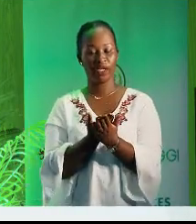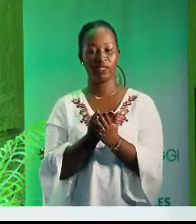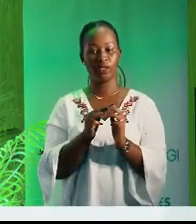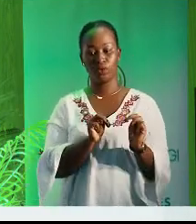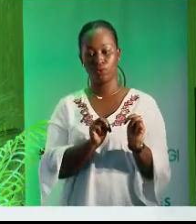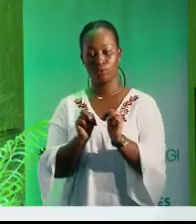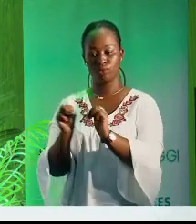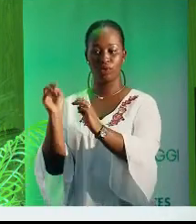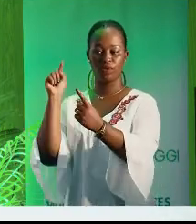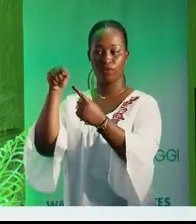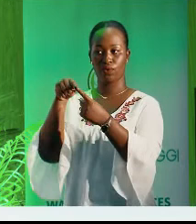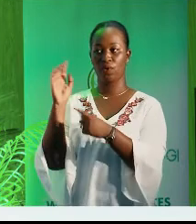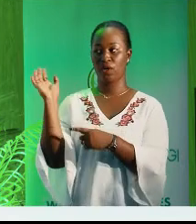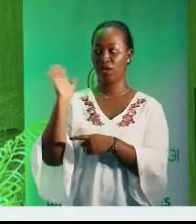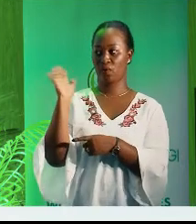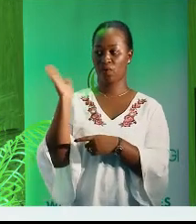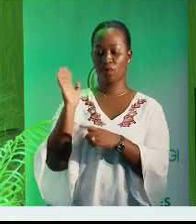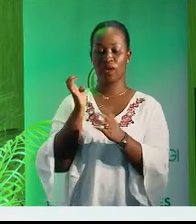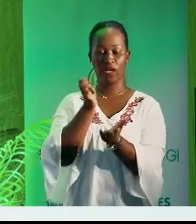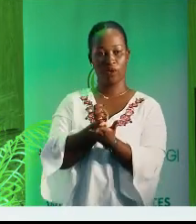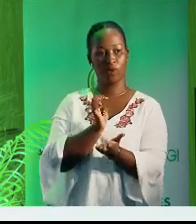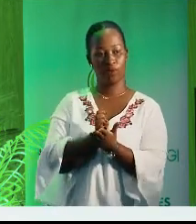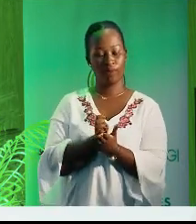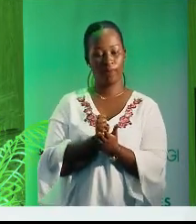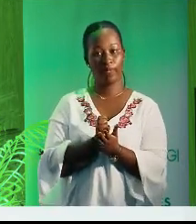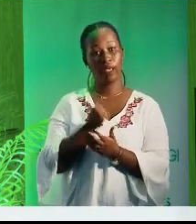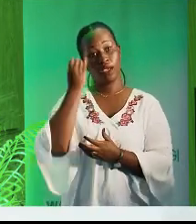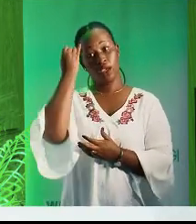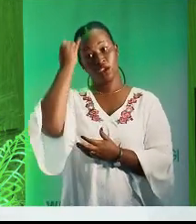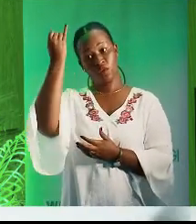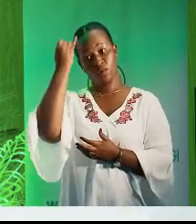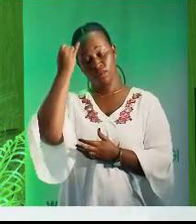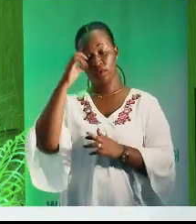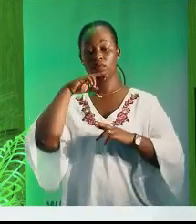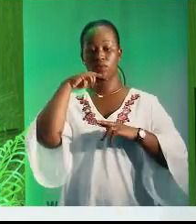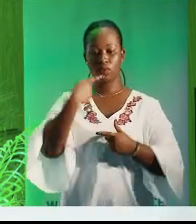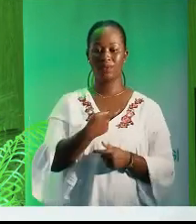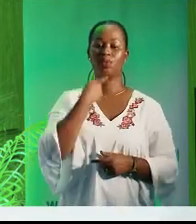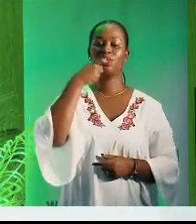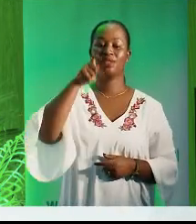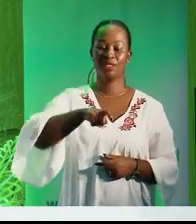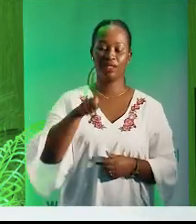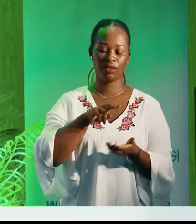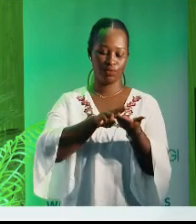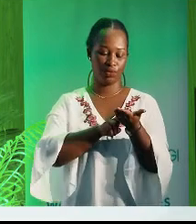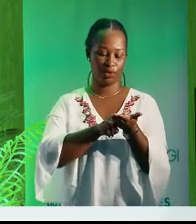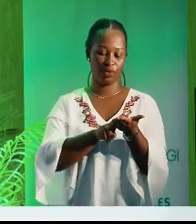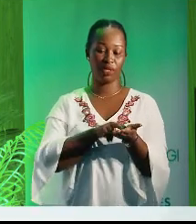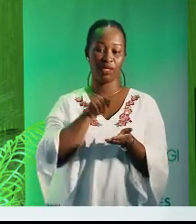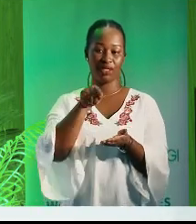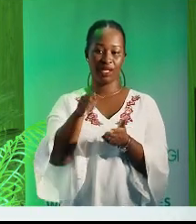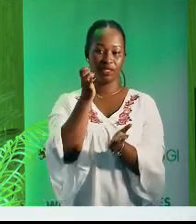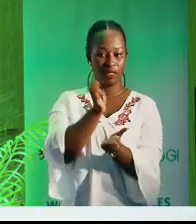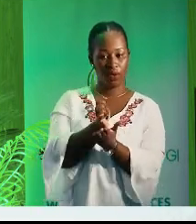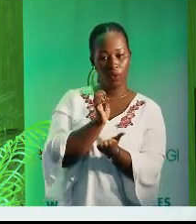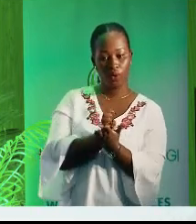move towards a green economy. Innovative solutions are needed to utilize the circular